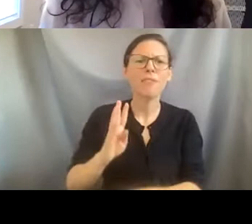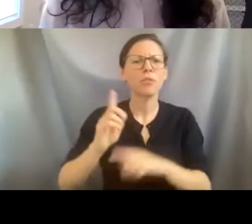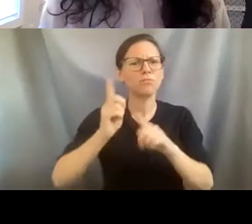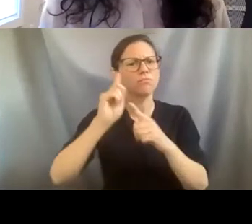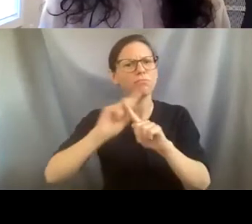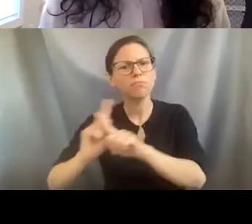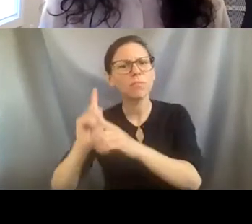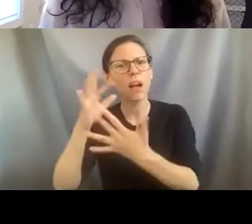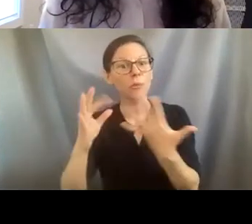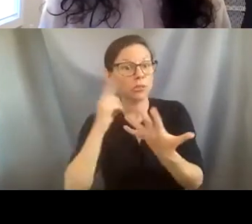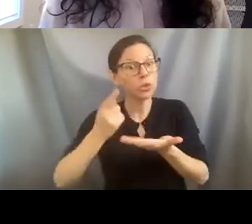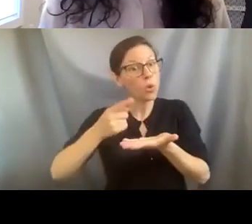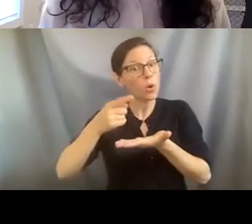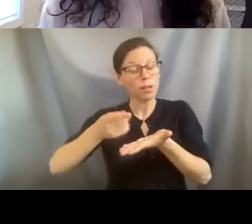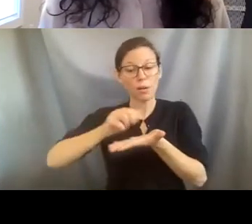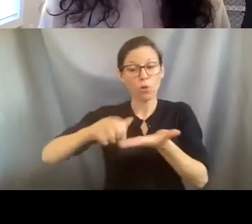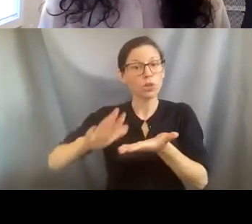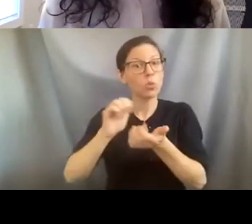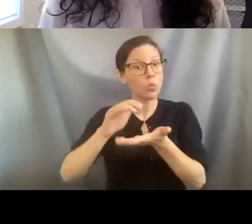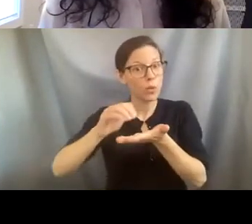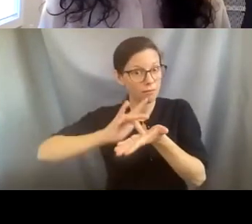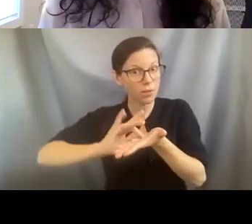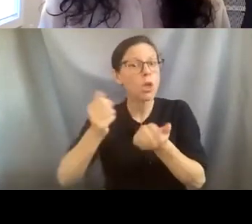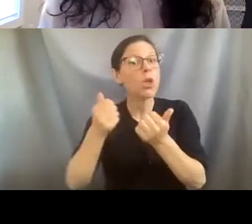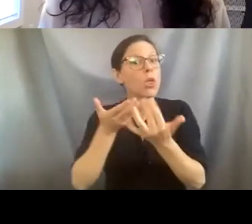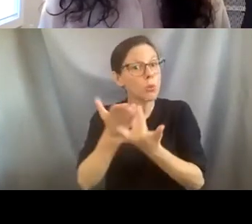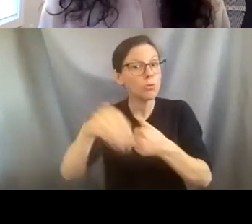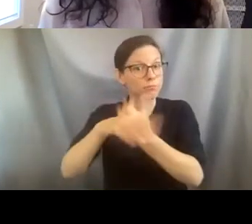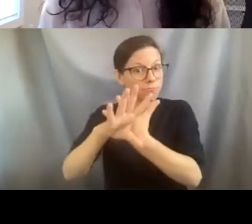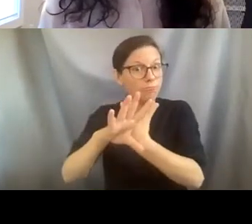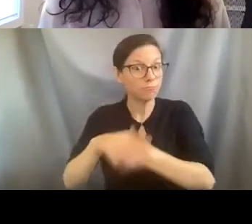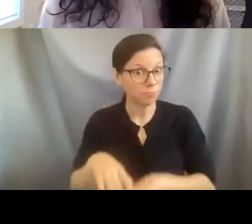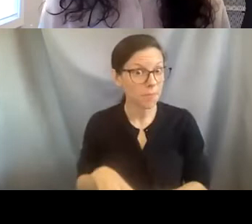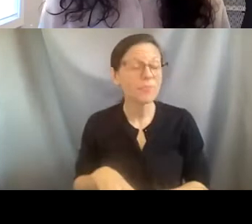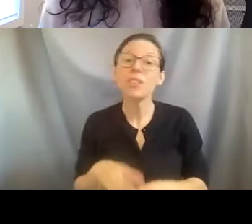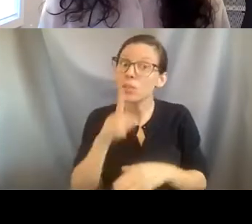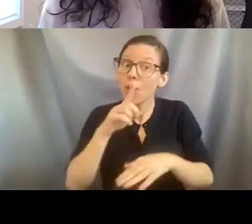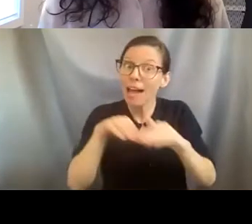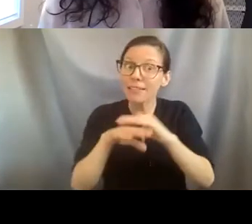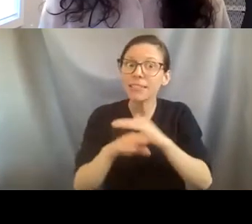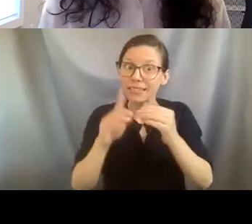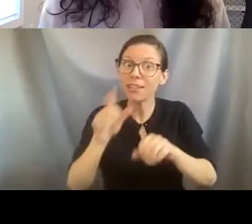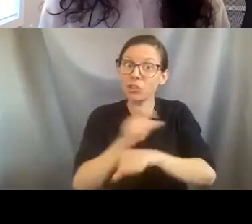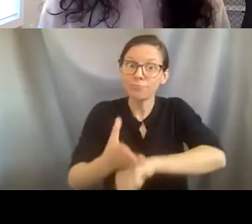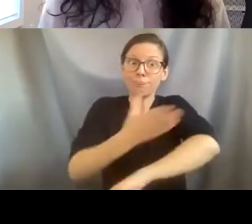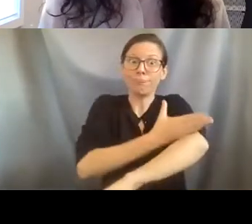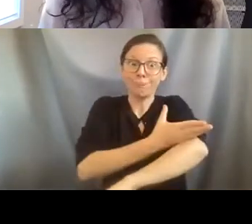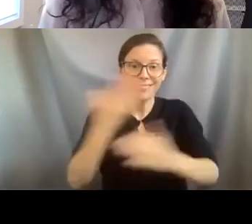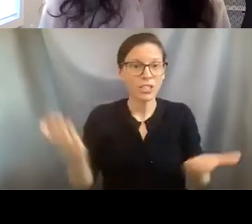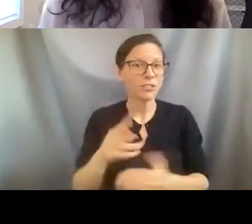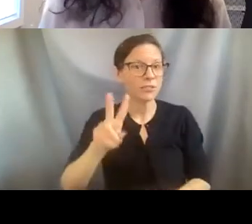abortion via telehealth. So access is actually increasing in Virginia. And that's the good